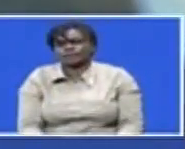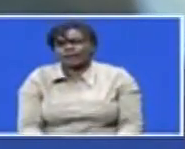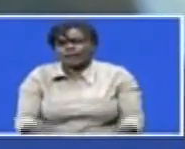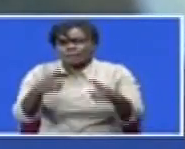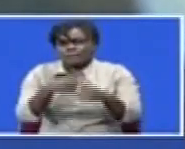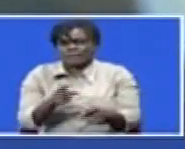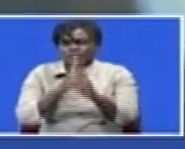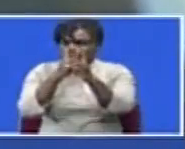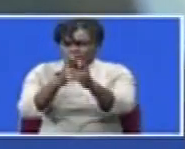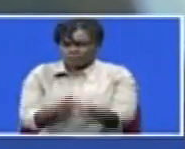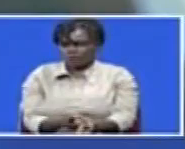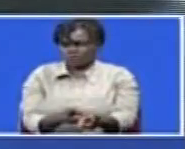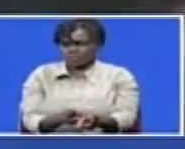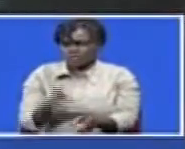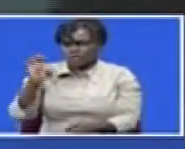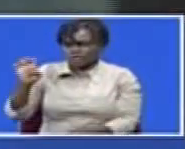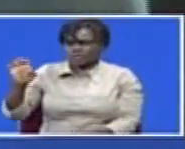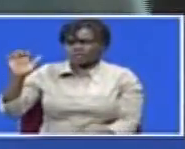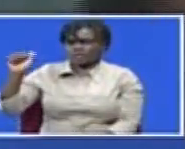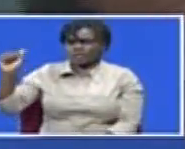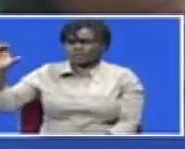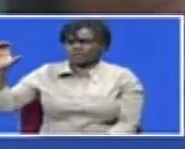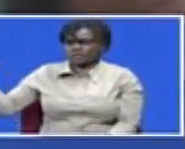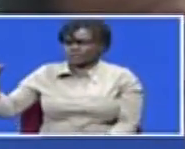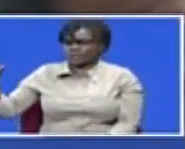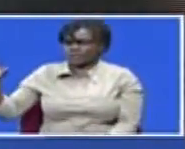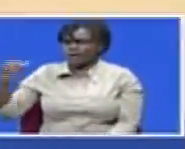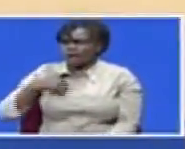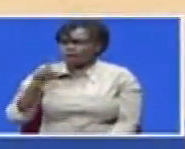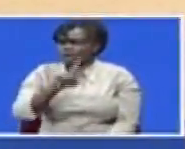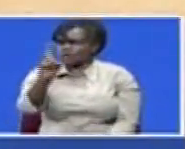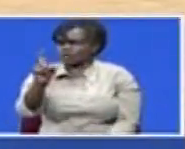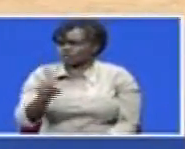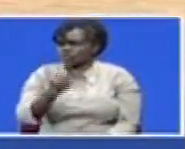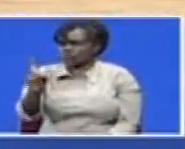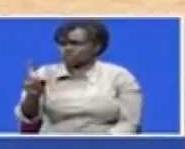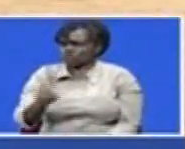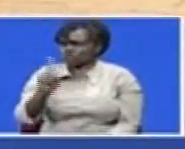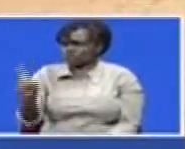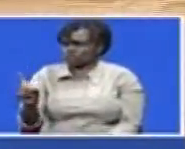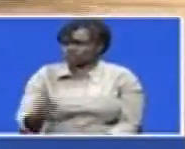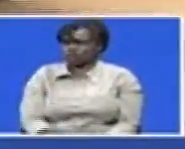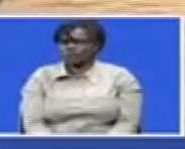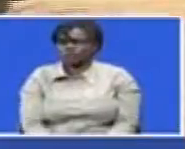the report by the Ethics and Anti-Corruption Commission is raising eyebrows.